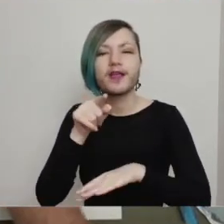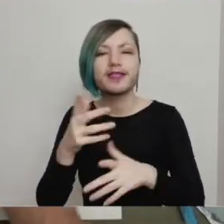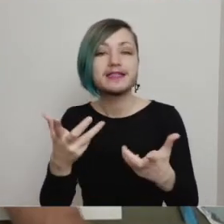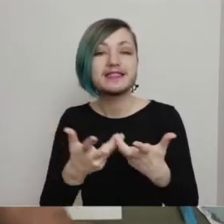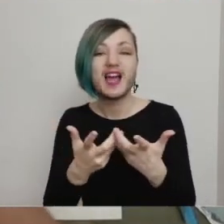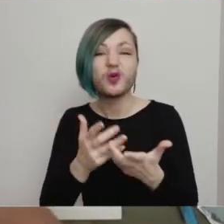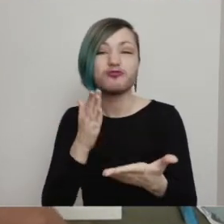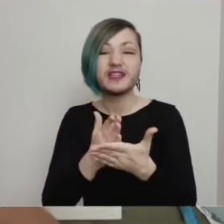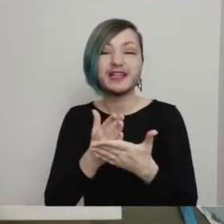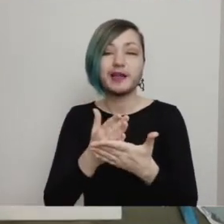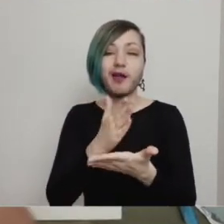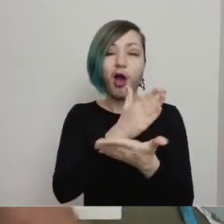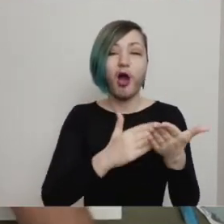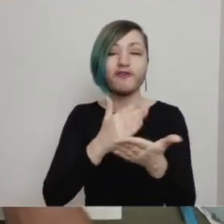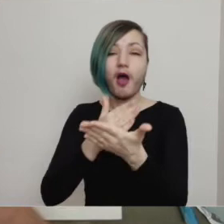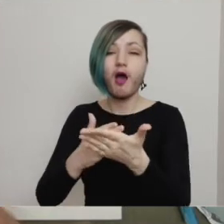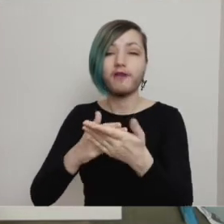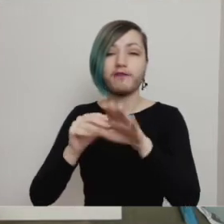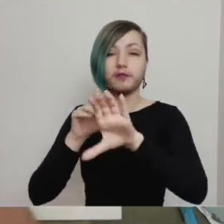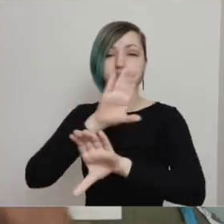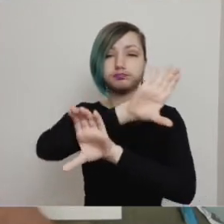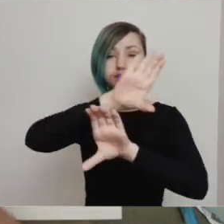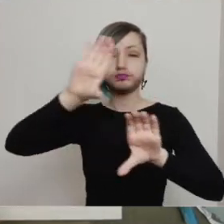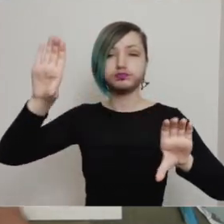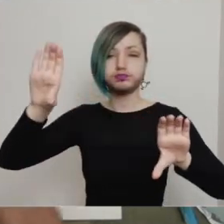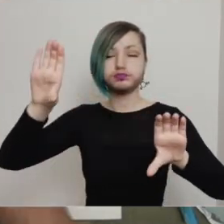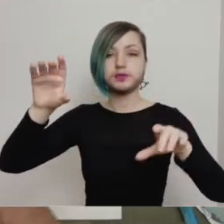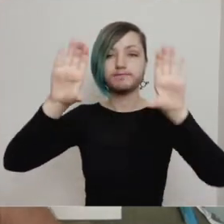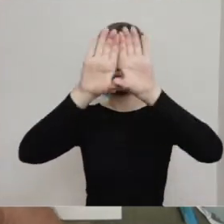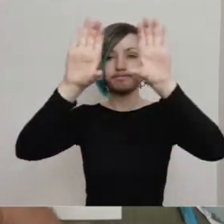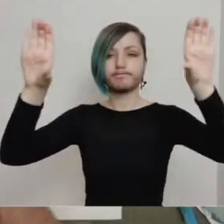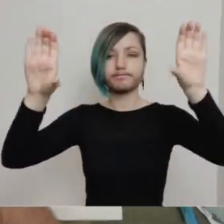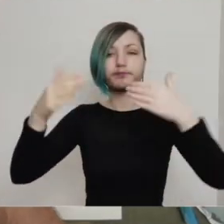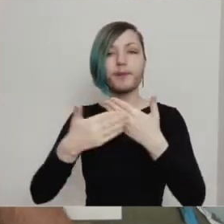two halves. So the top half I'm going to make the kind of